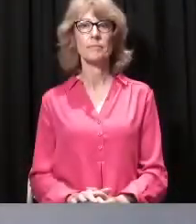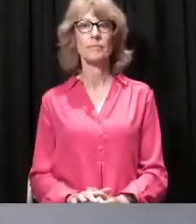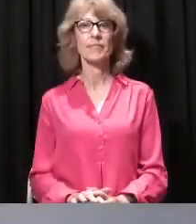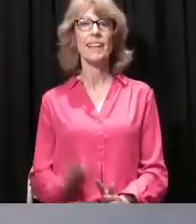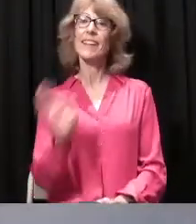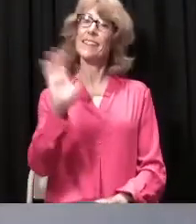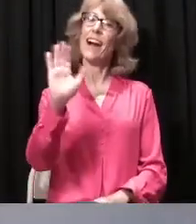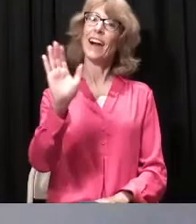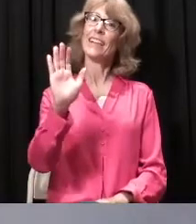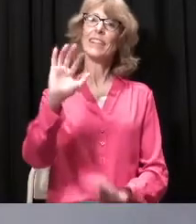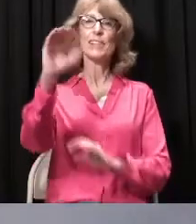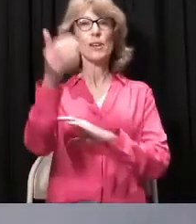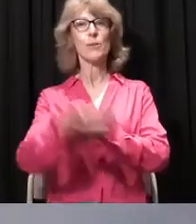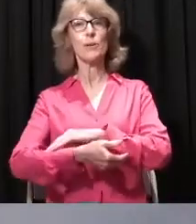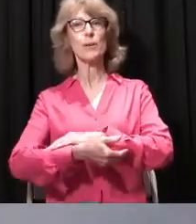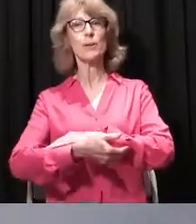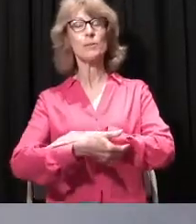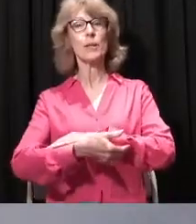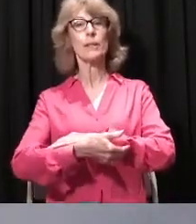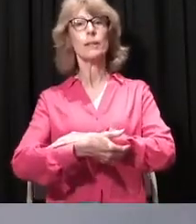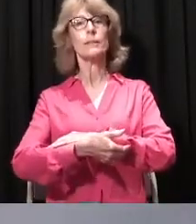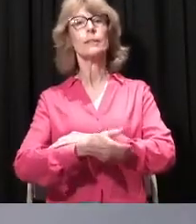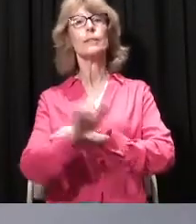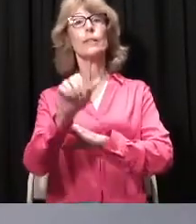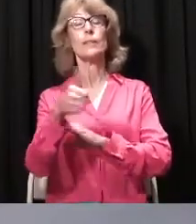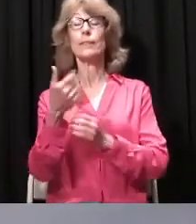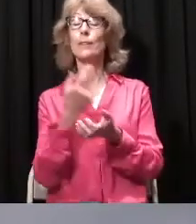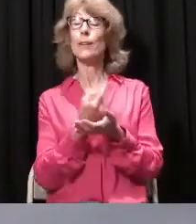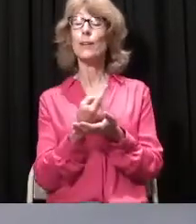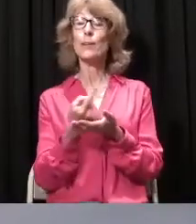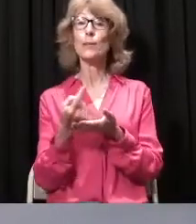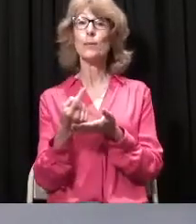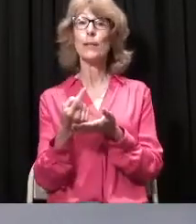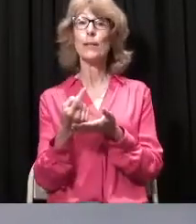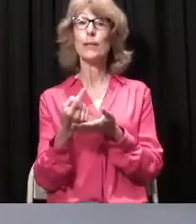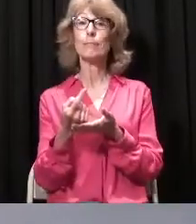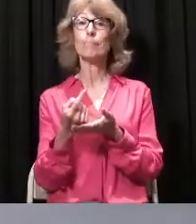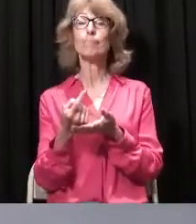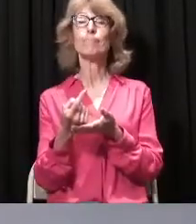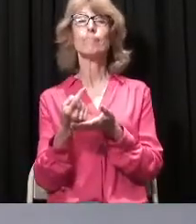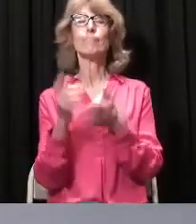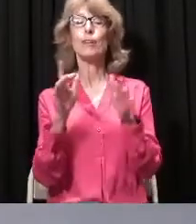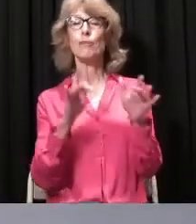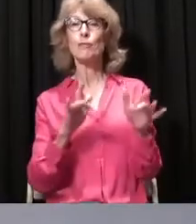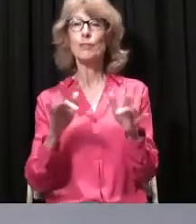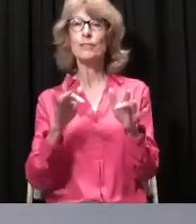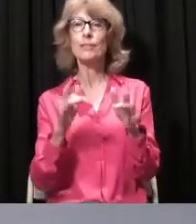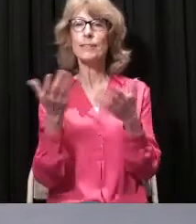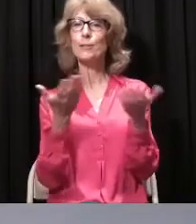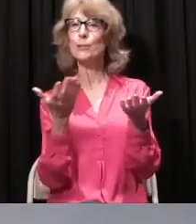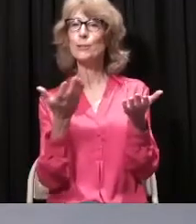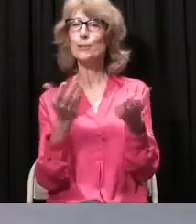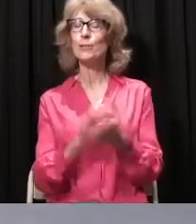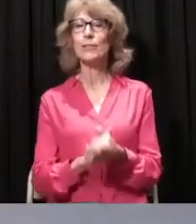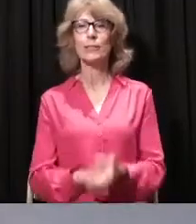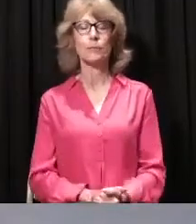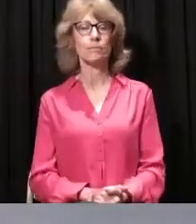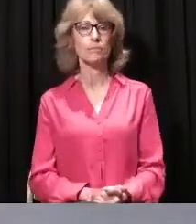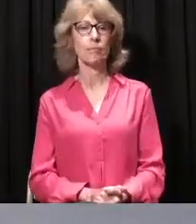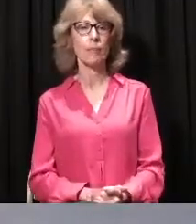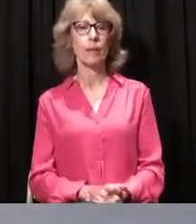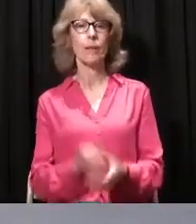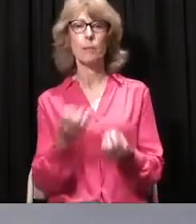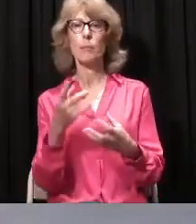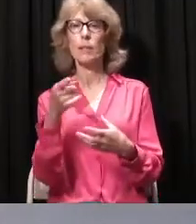Hey everybody, welcome to another week of online service. So one question that I'm getting quite a bit is, what exactly